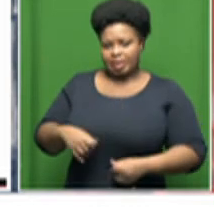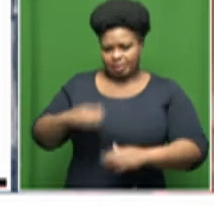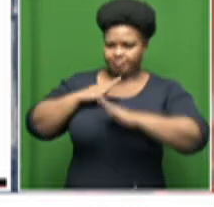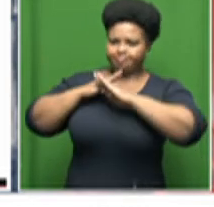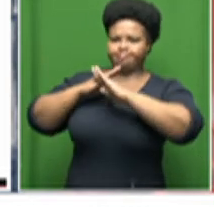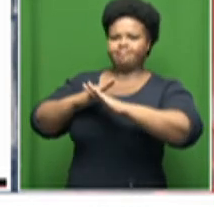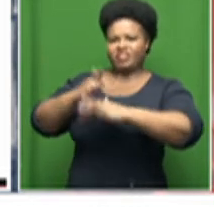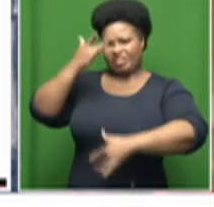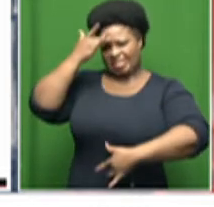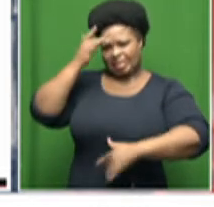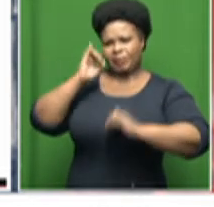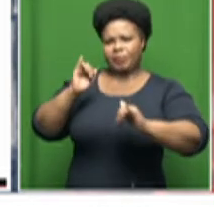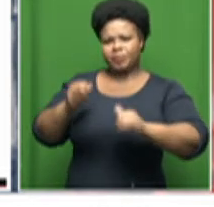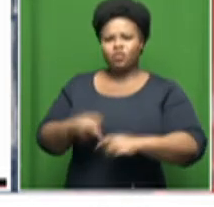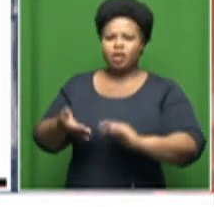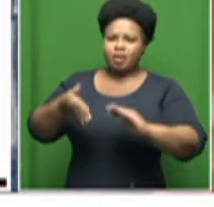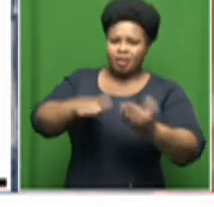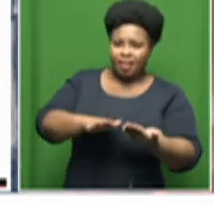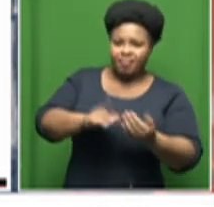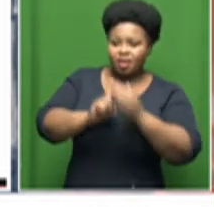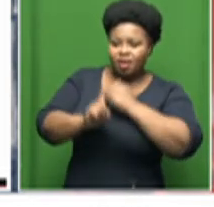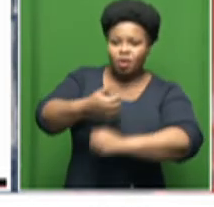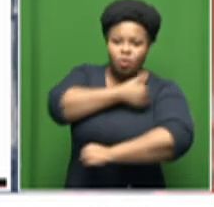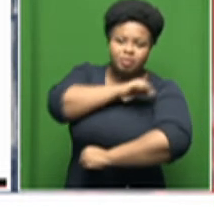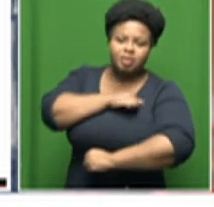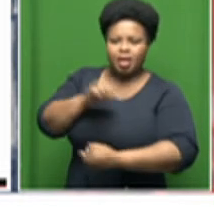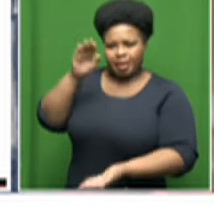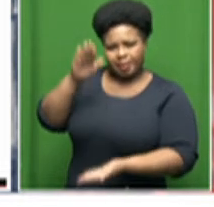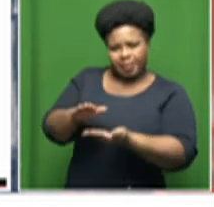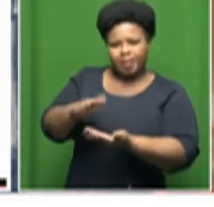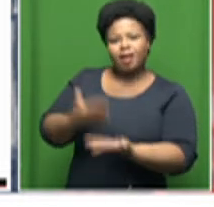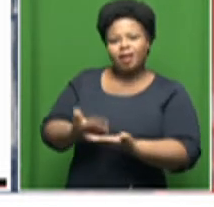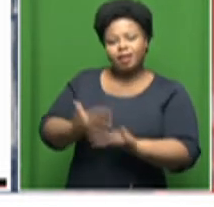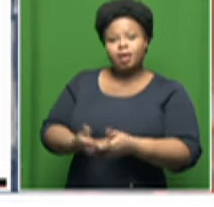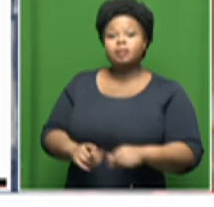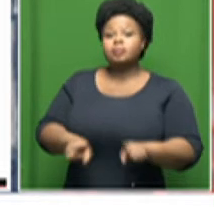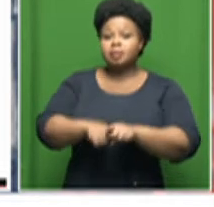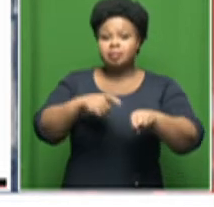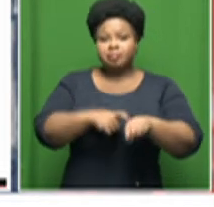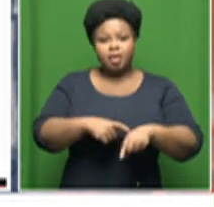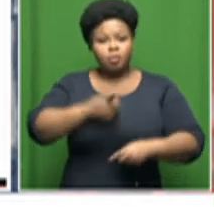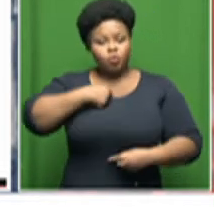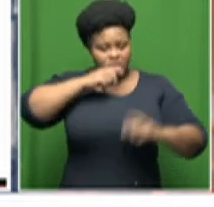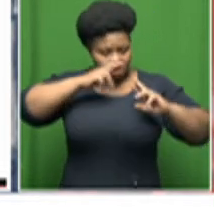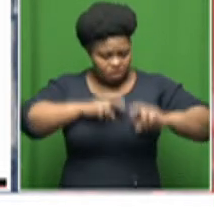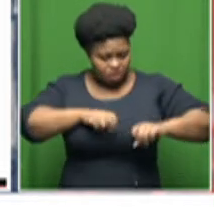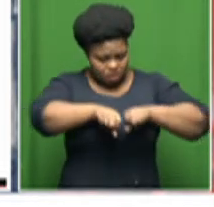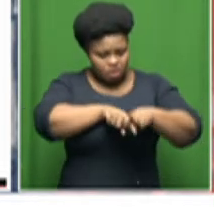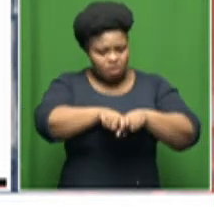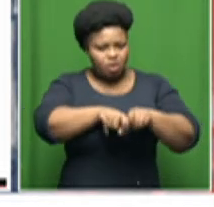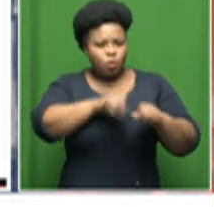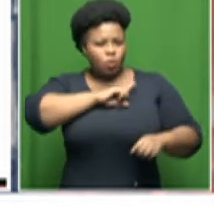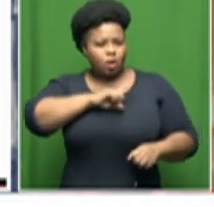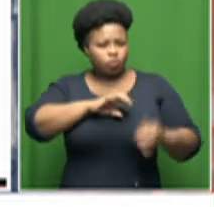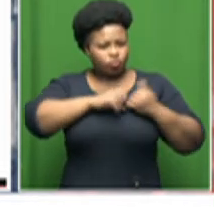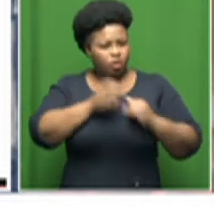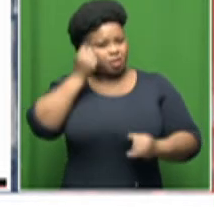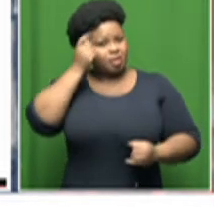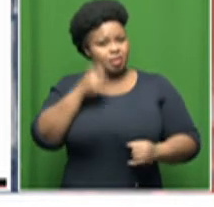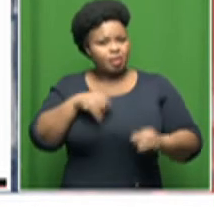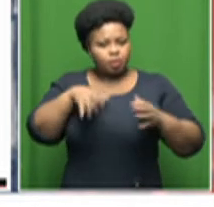disease, death and hospitalization, but also to help us understand the vaccine as we roll it out in